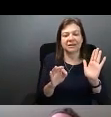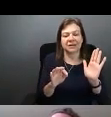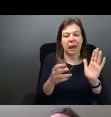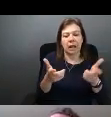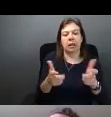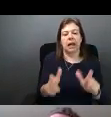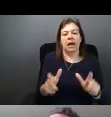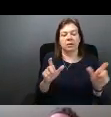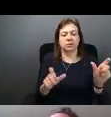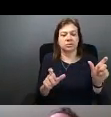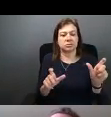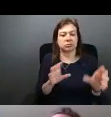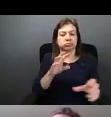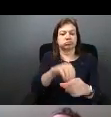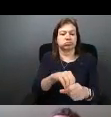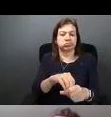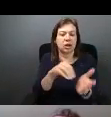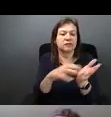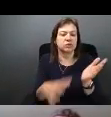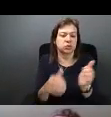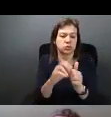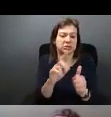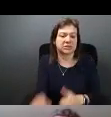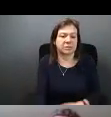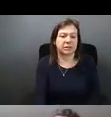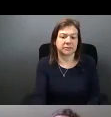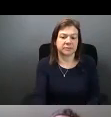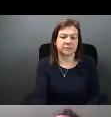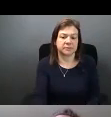the participation of students with disabilities.